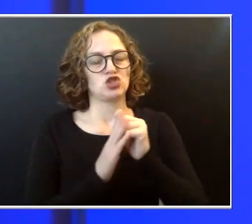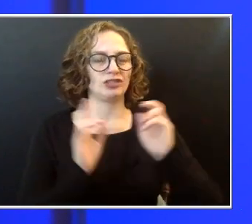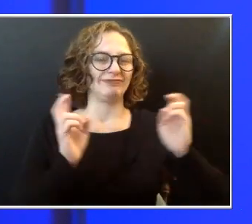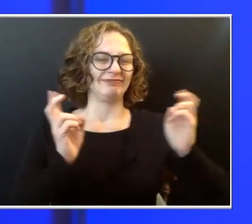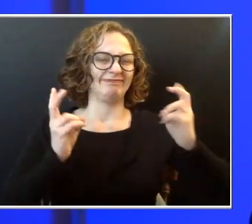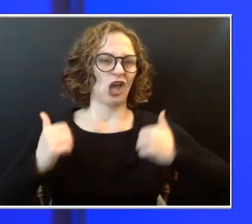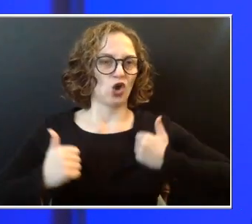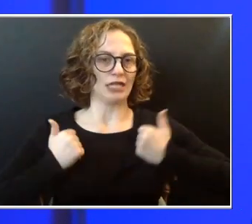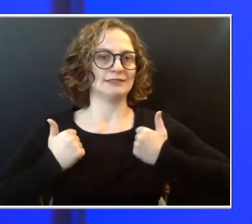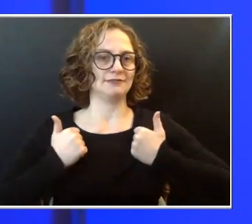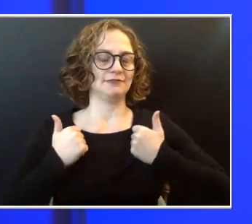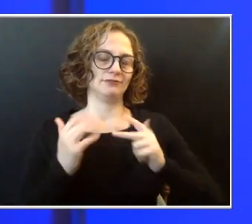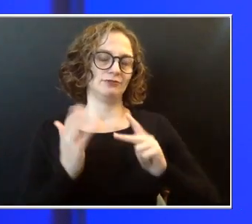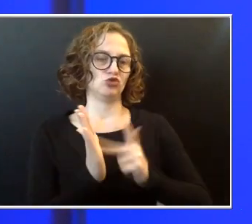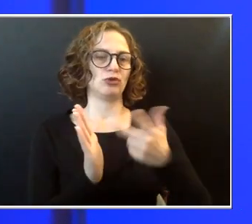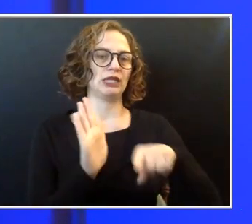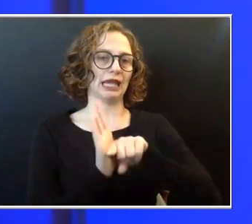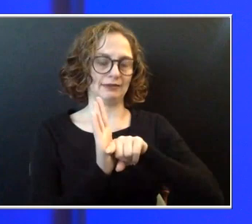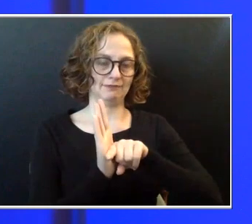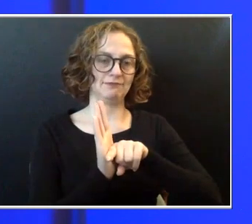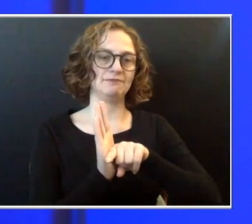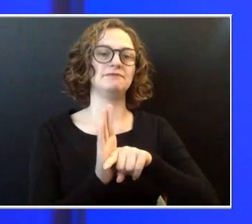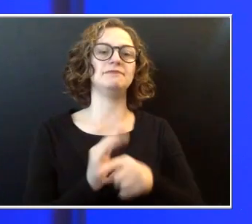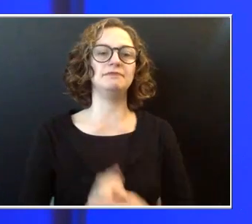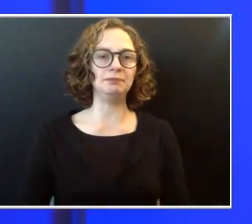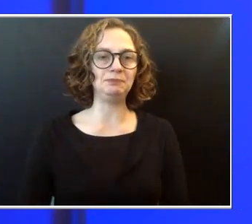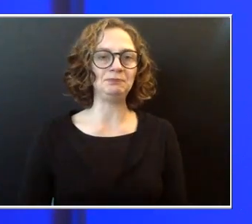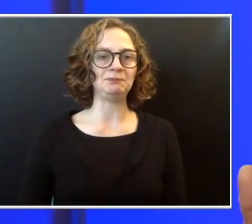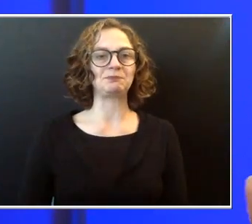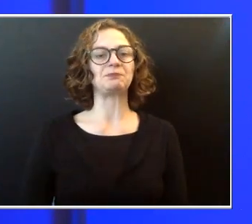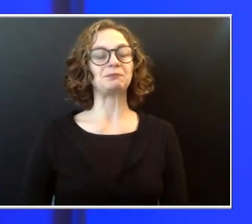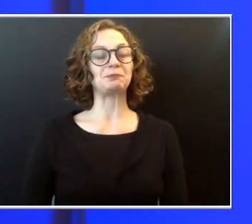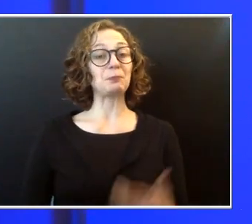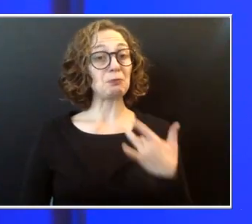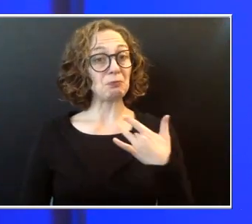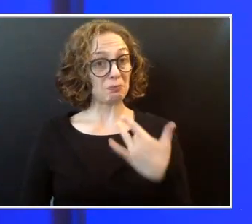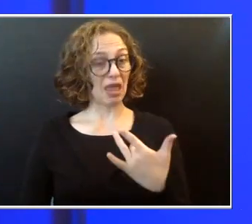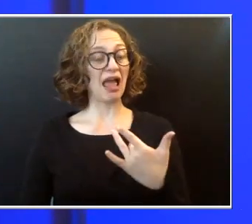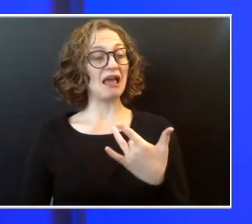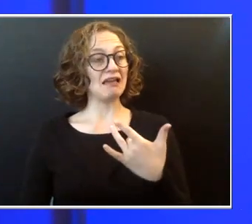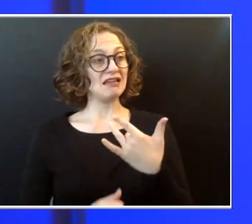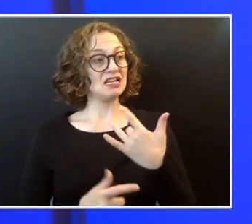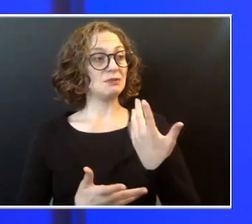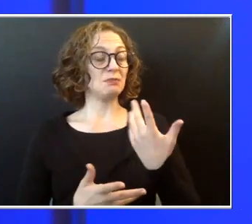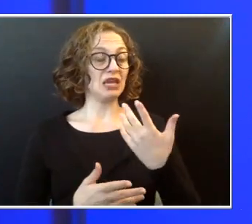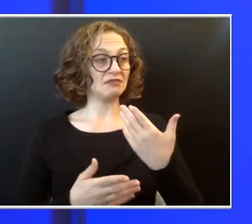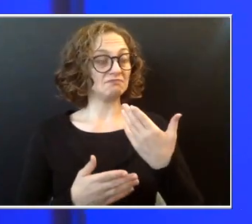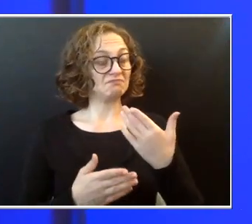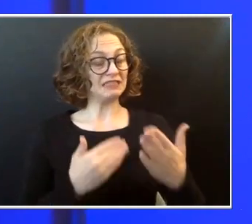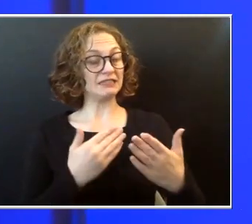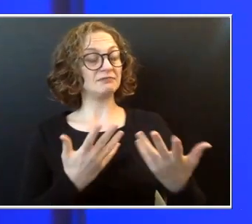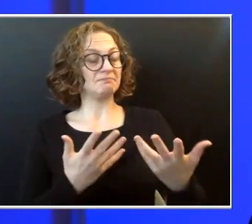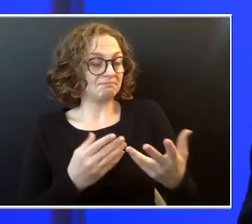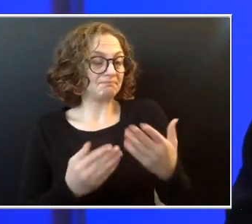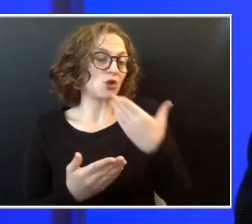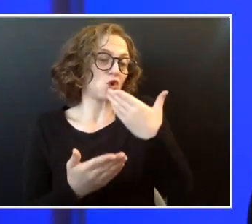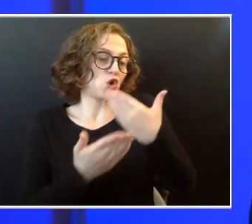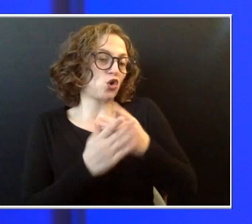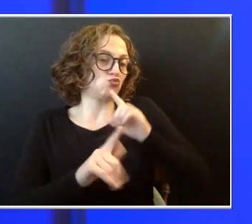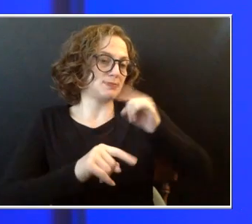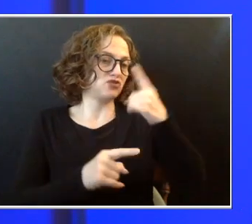and it responds well to treatment. Just go back in the US, you're gonna have the